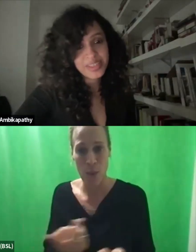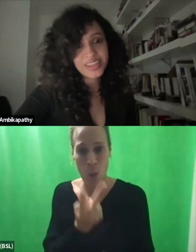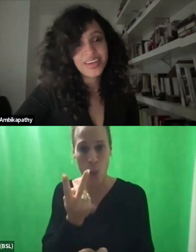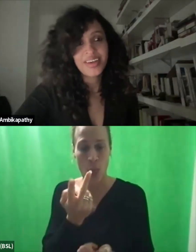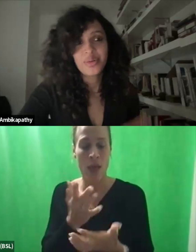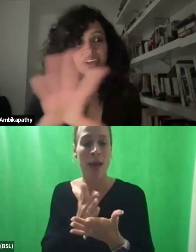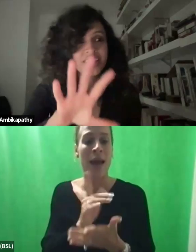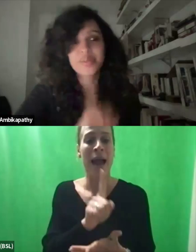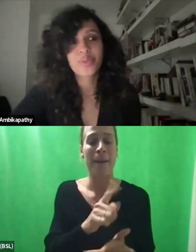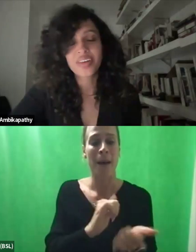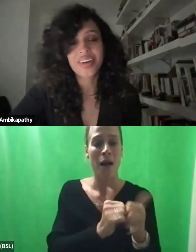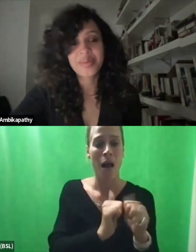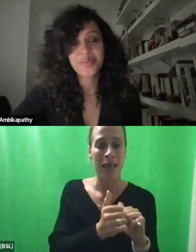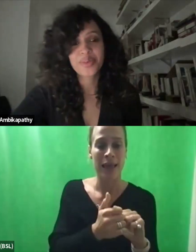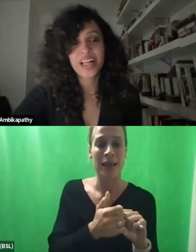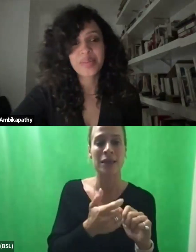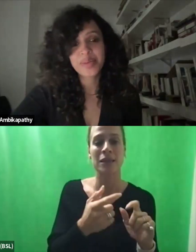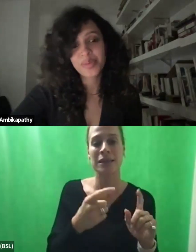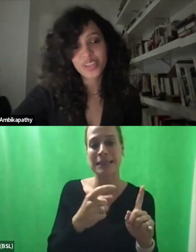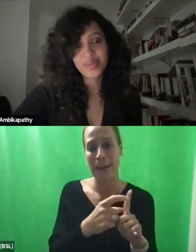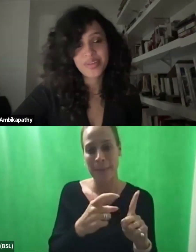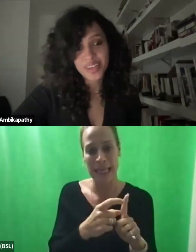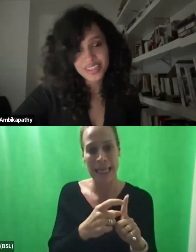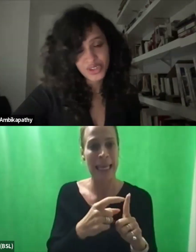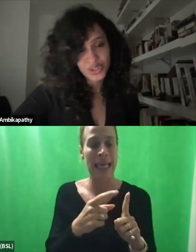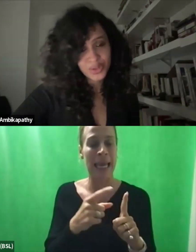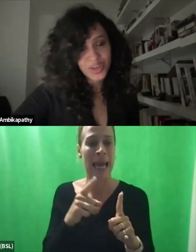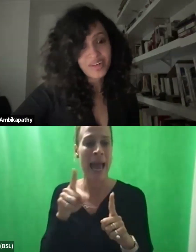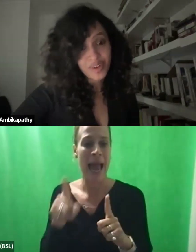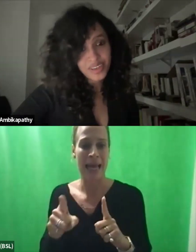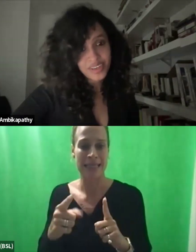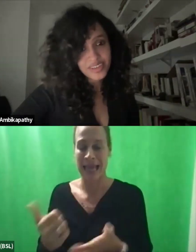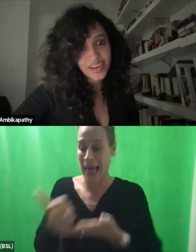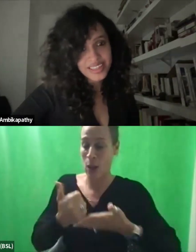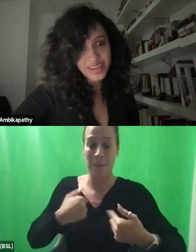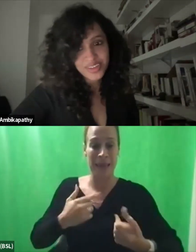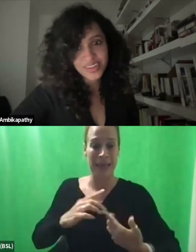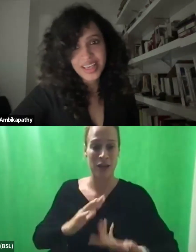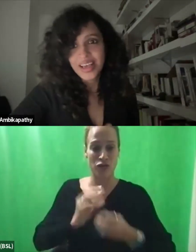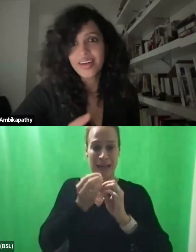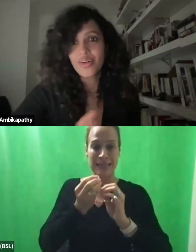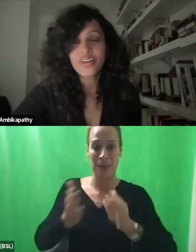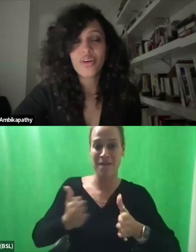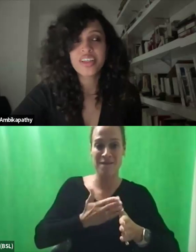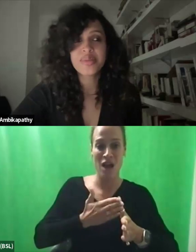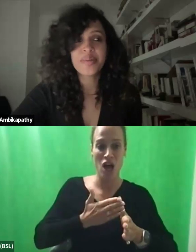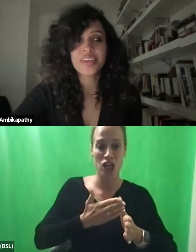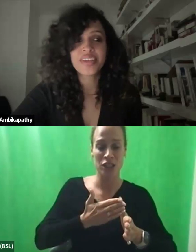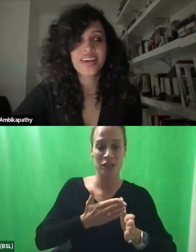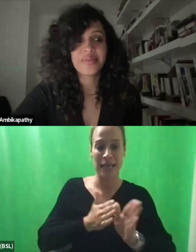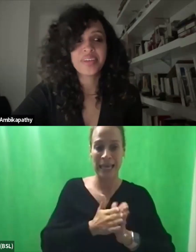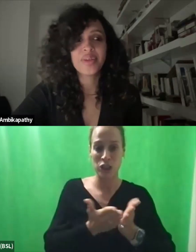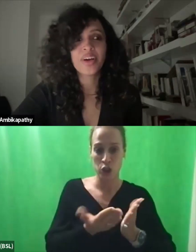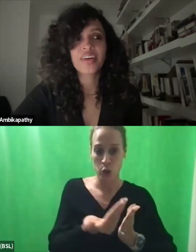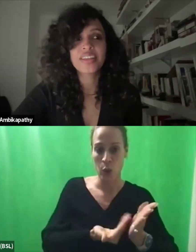and Debbie, who are here somewhere, for helping me put together my first issue, and our funders, the Arts Council, and all the audience